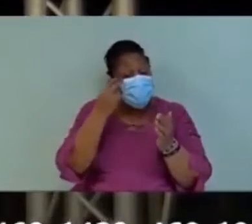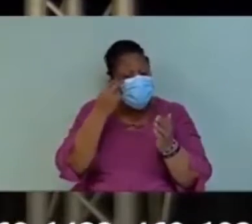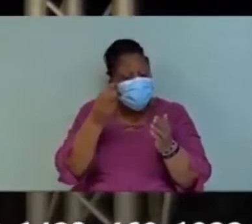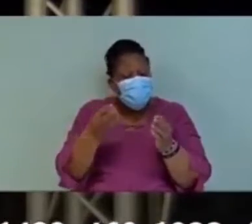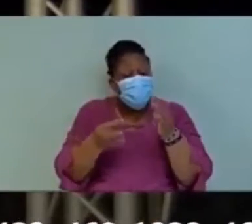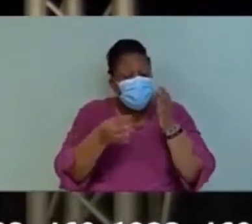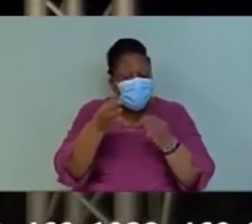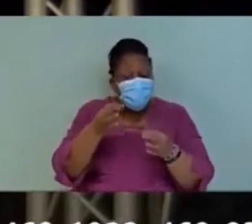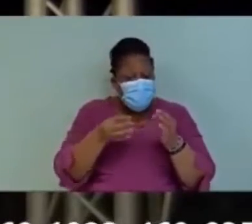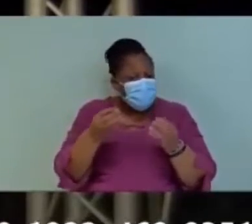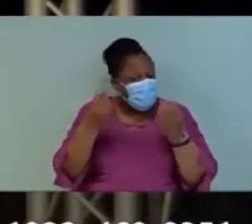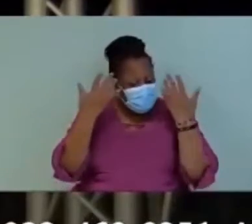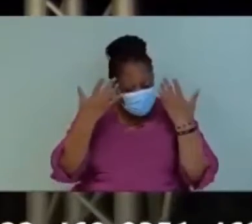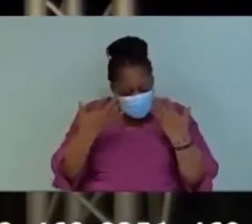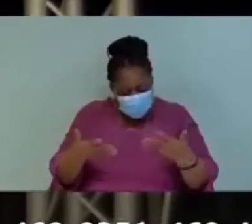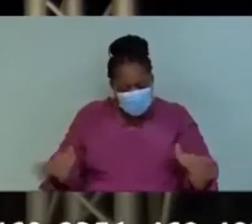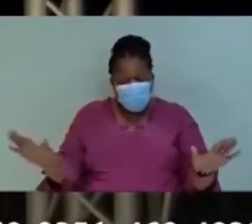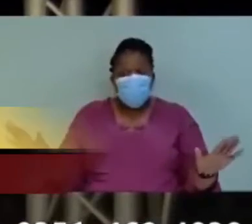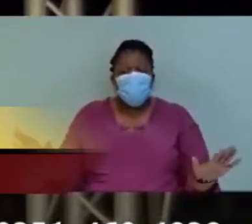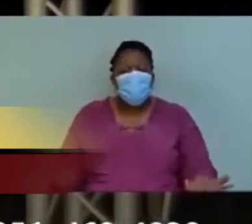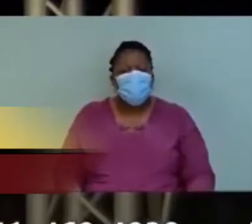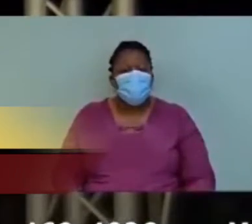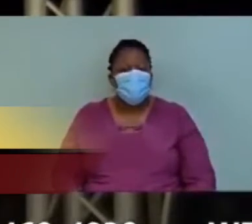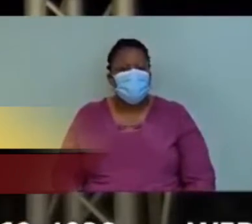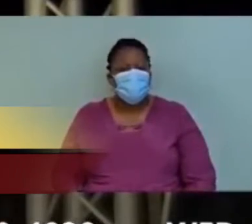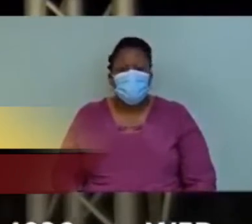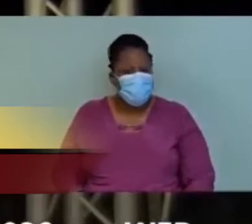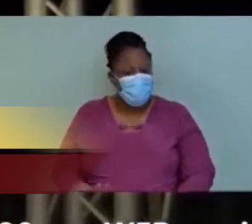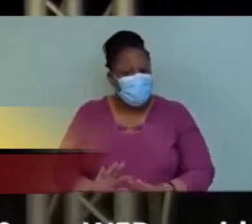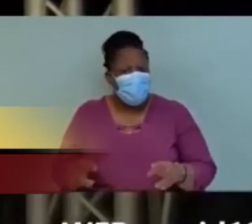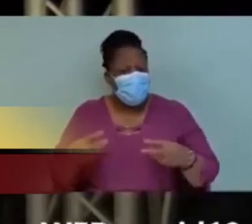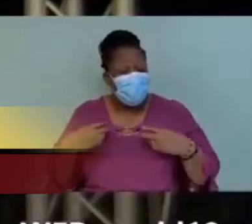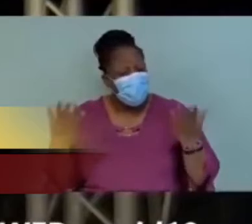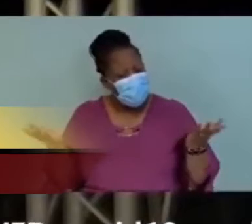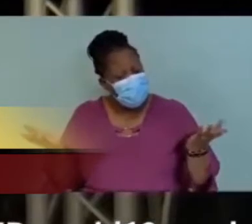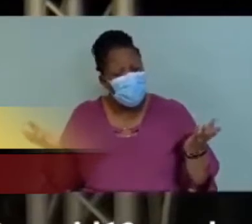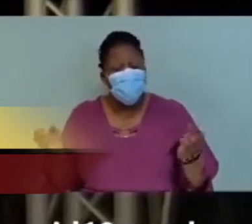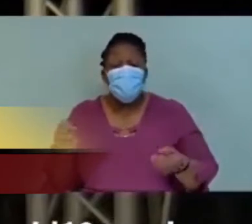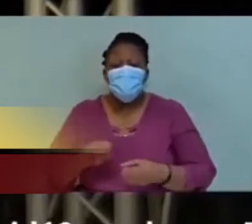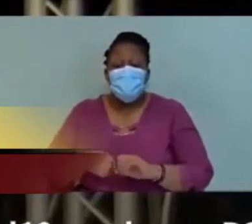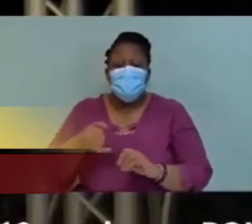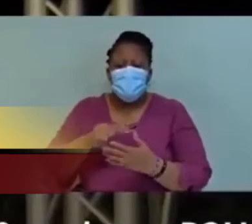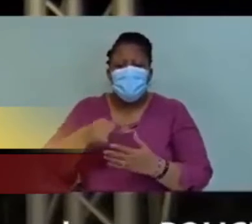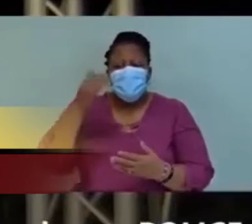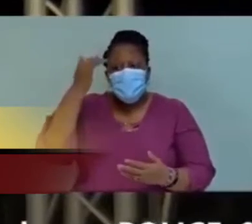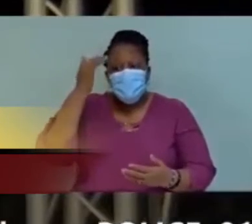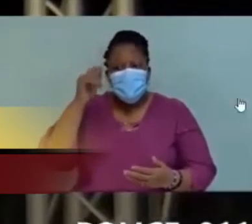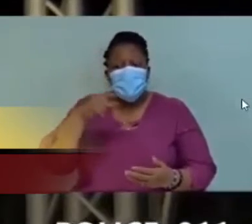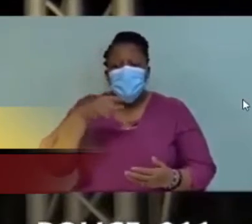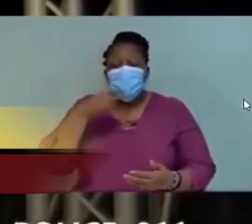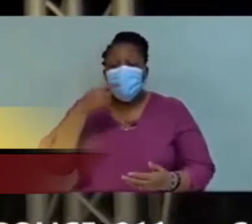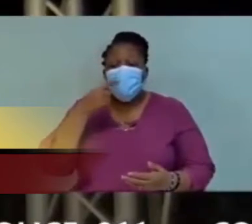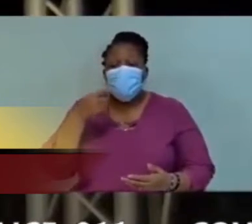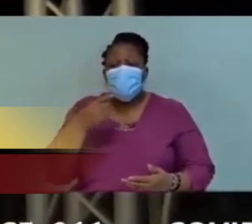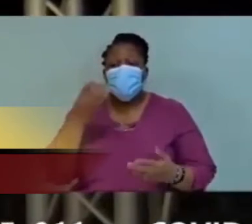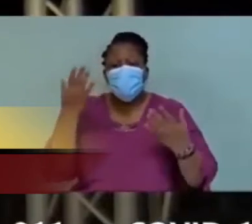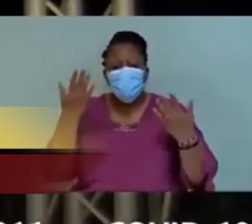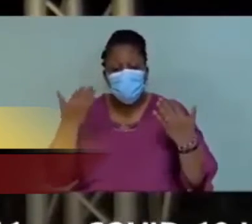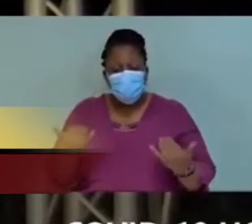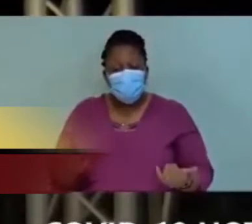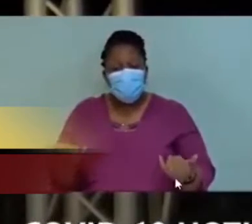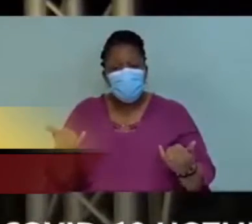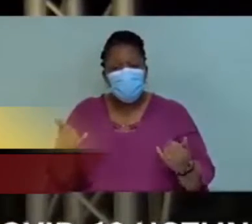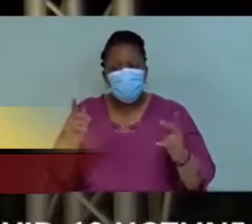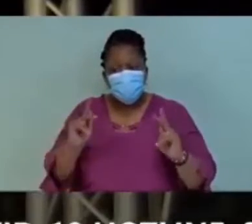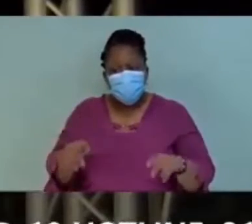not. And so we've not achieved that as yet. And that's why we have not said that we have